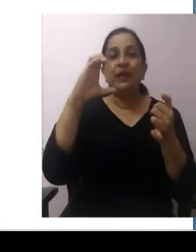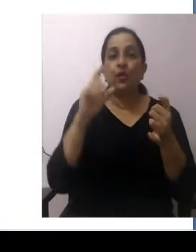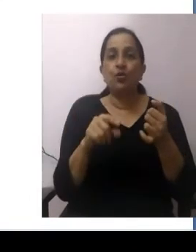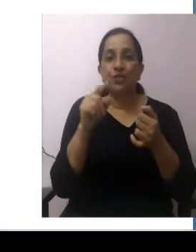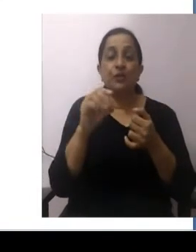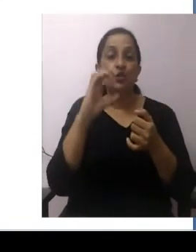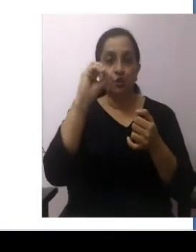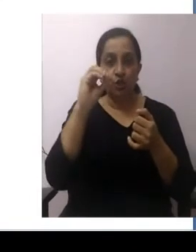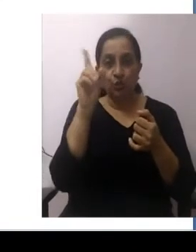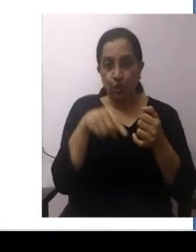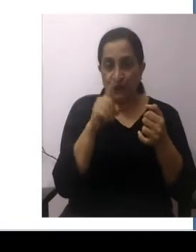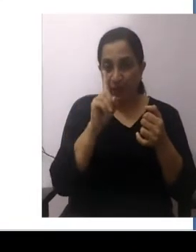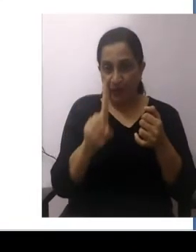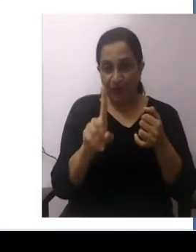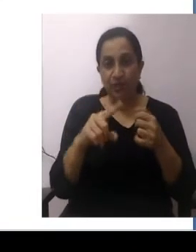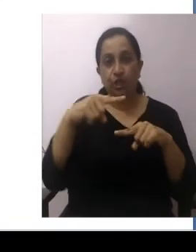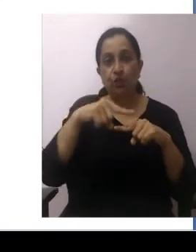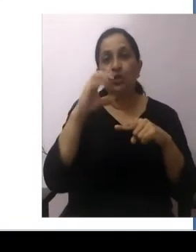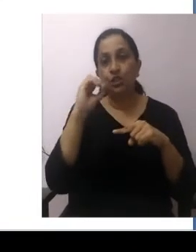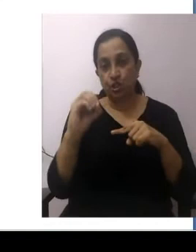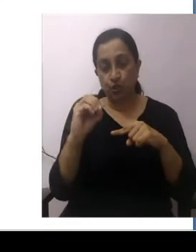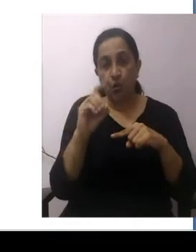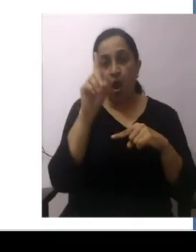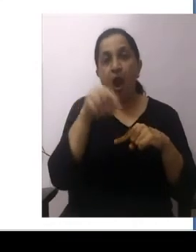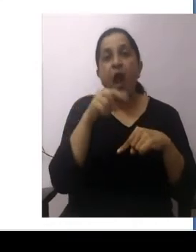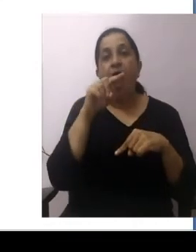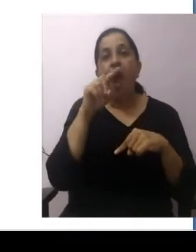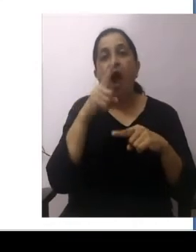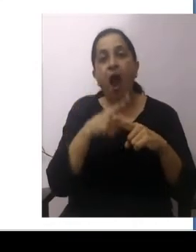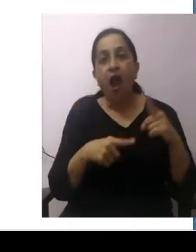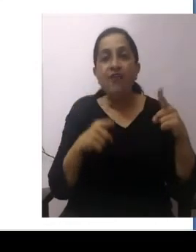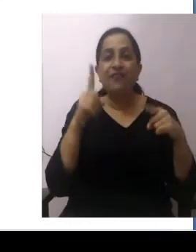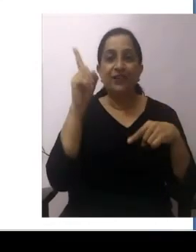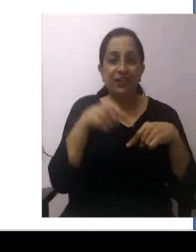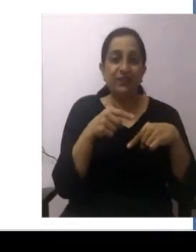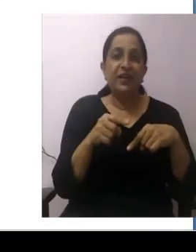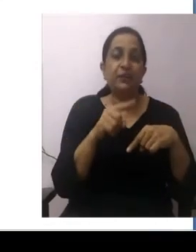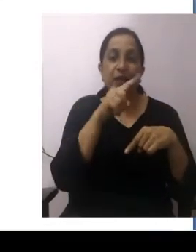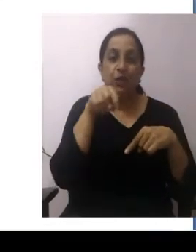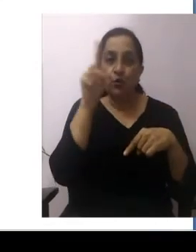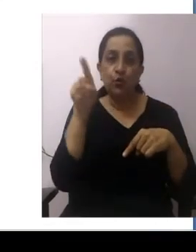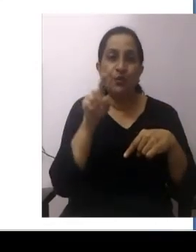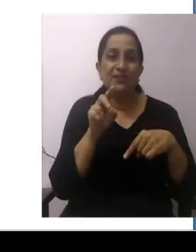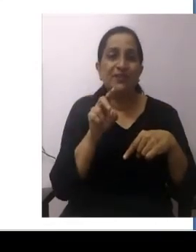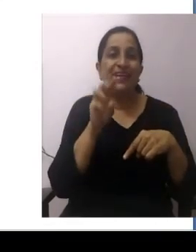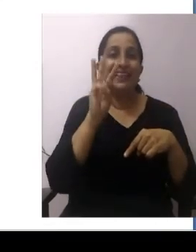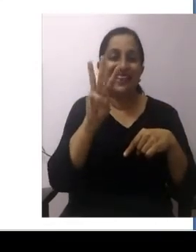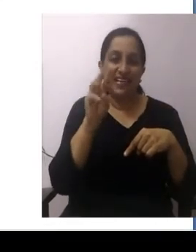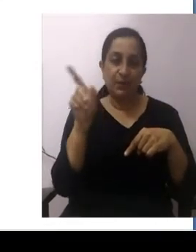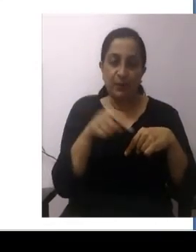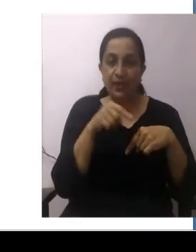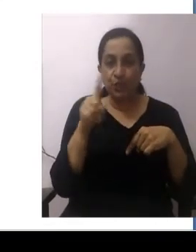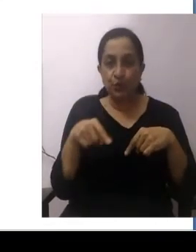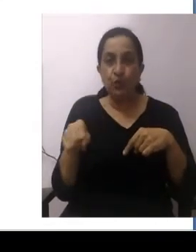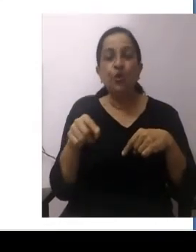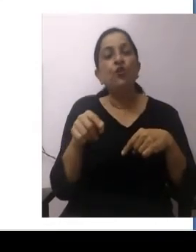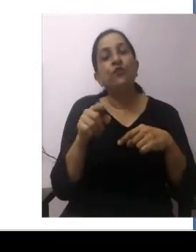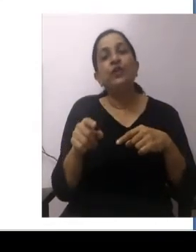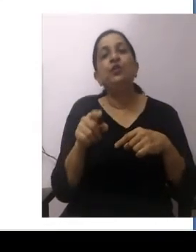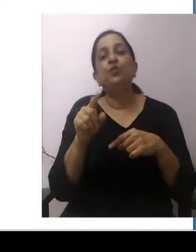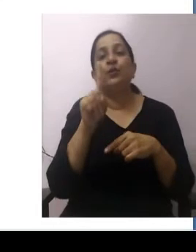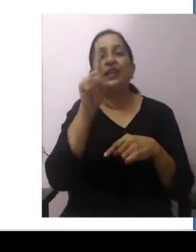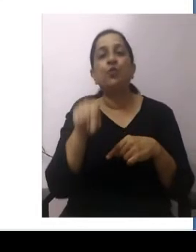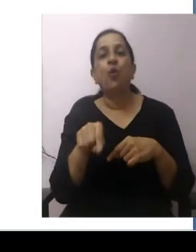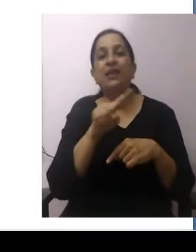0. Half divided by root 3 by 2. 2 will get cut, it will be 1 over root 3.